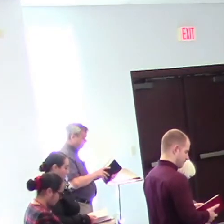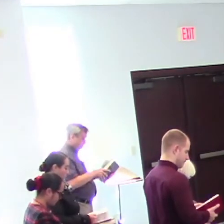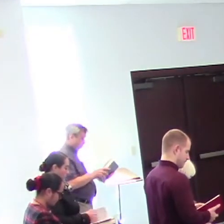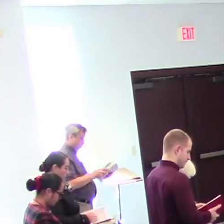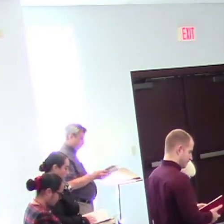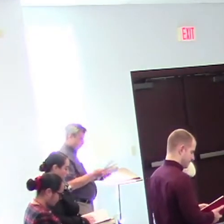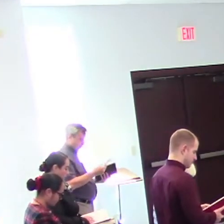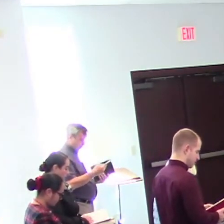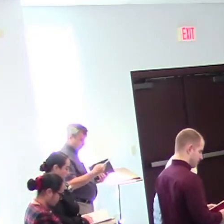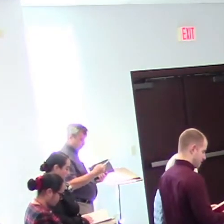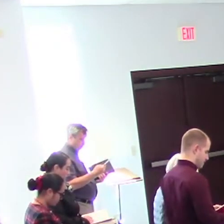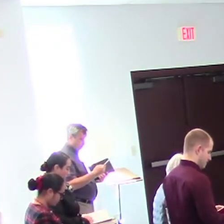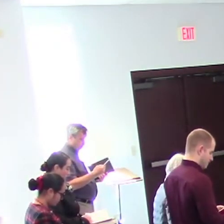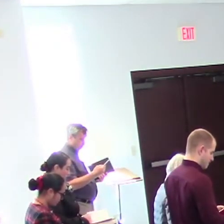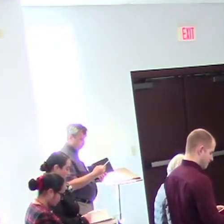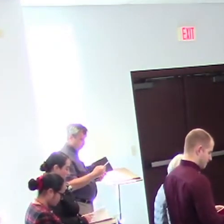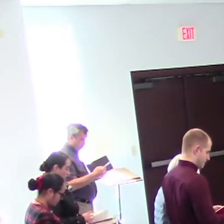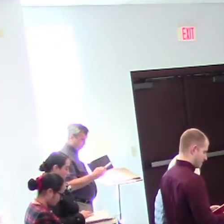5, 27.